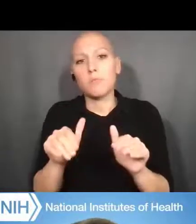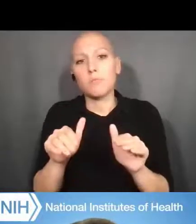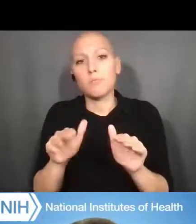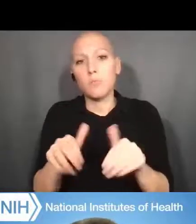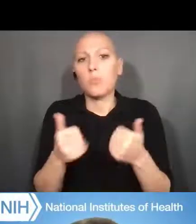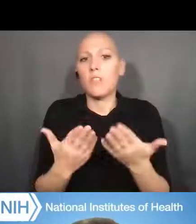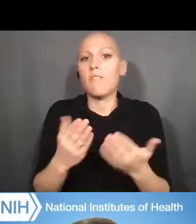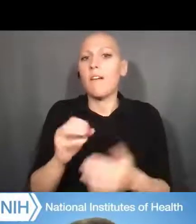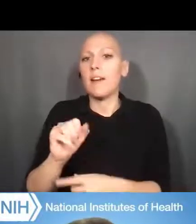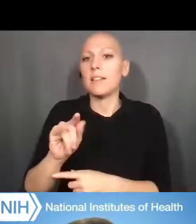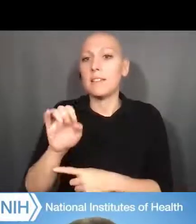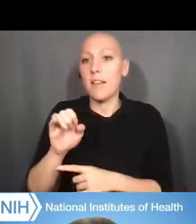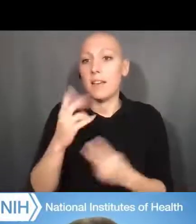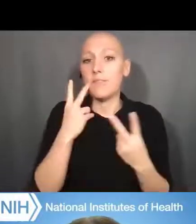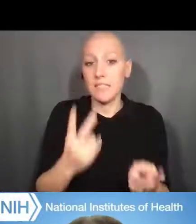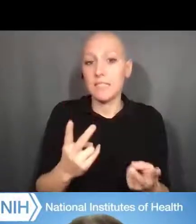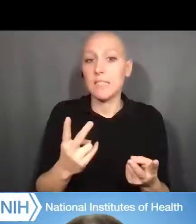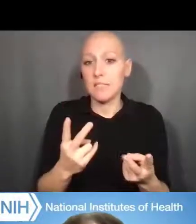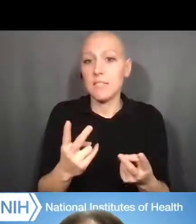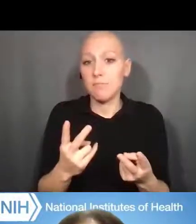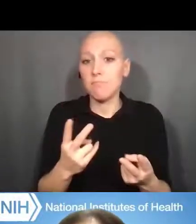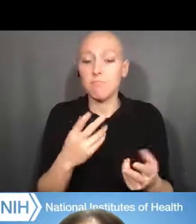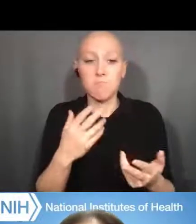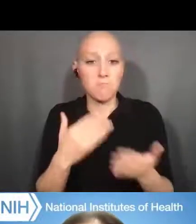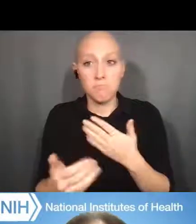to selected assured institutions.